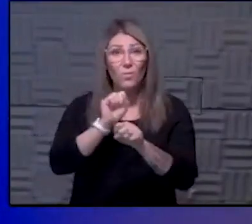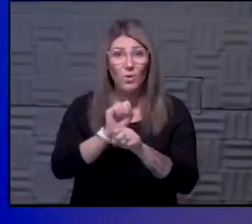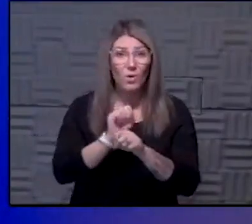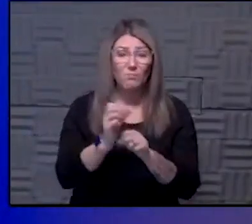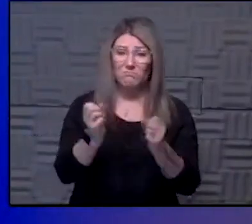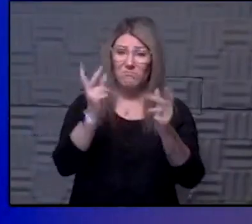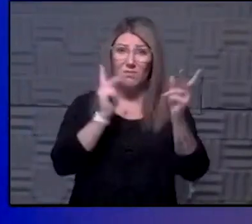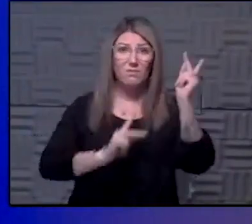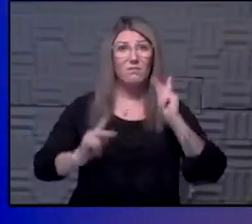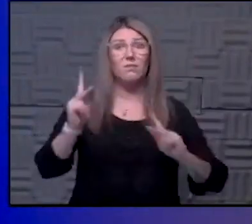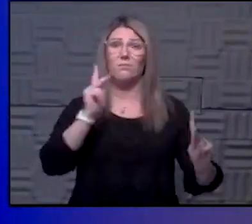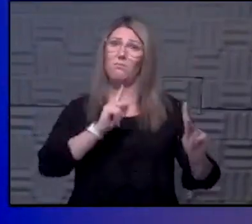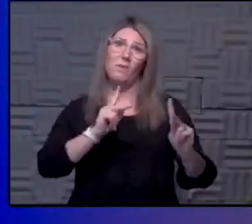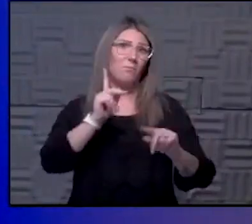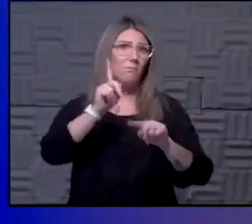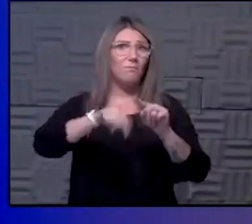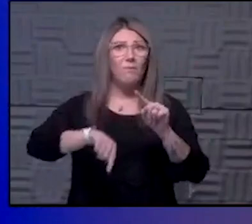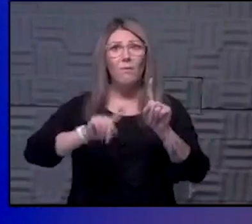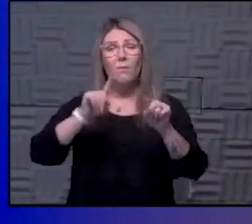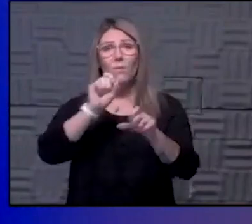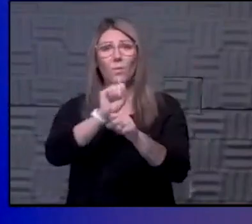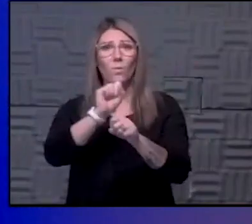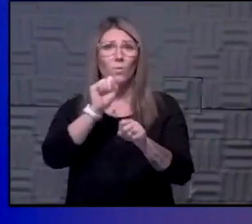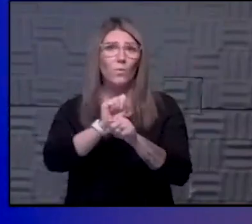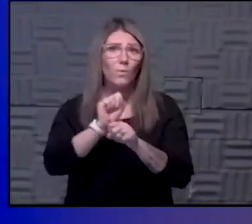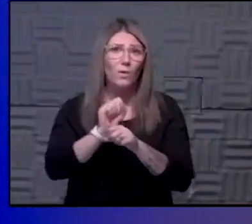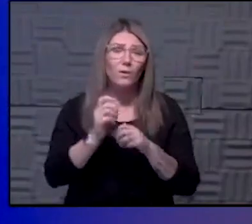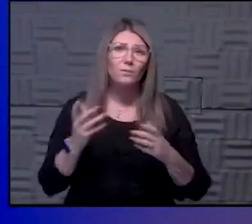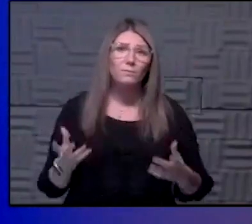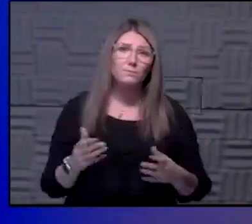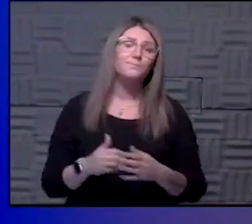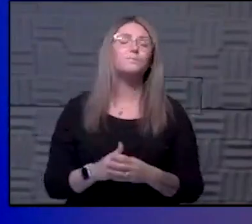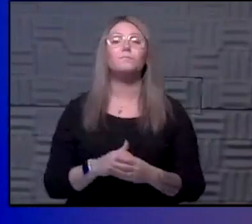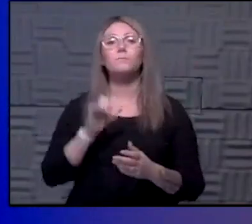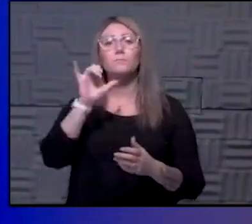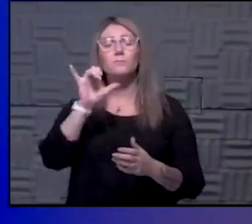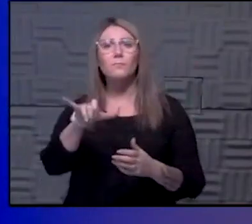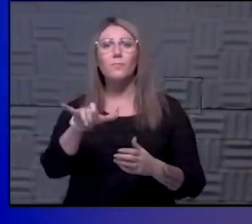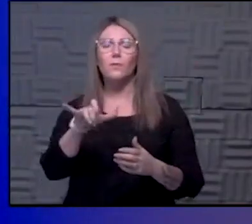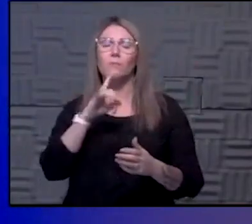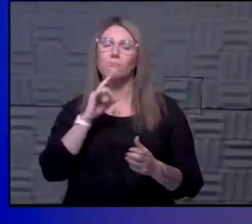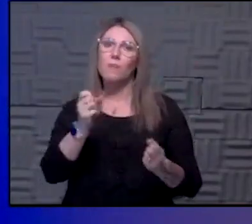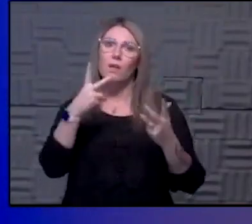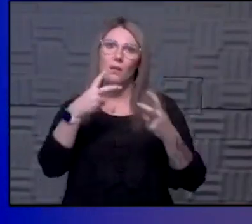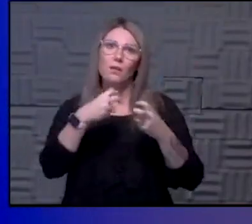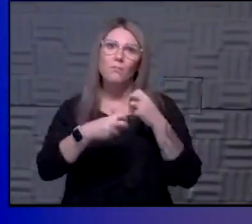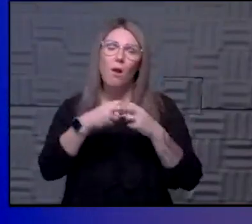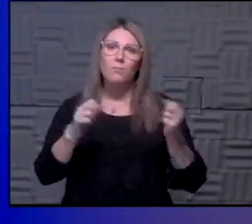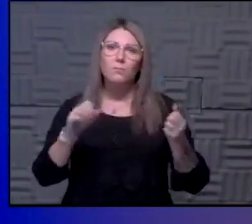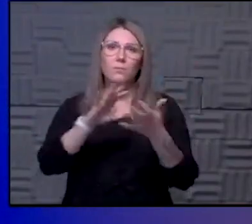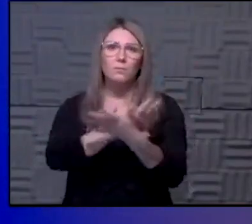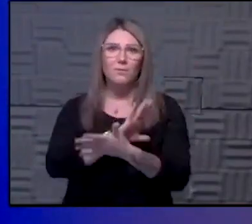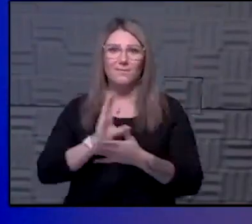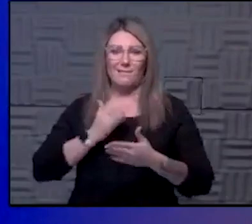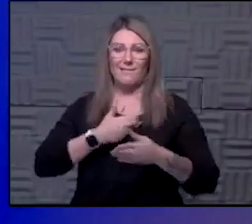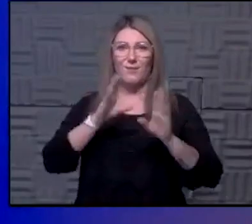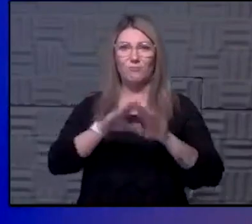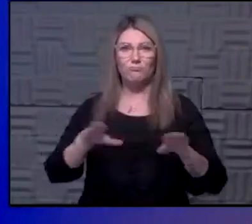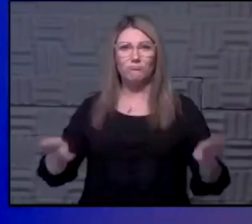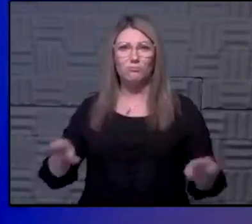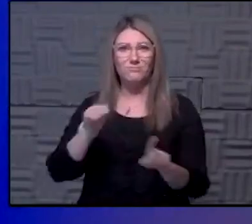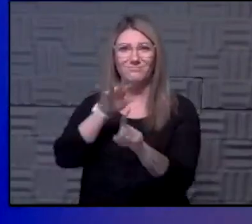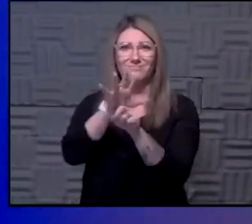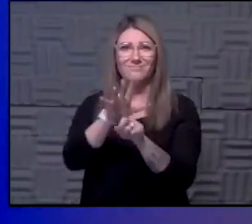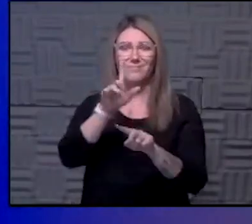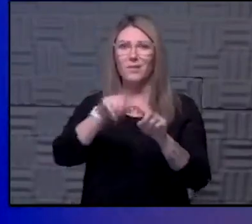lot of people who have been unable to go to work. That has caused a lot of problems. Our children are affected because of it. They haven't